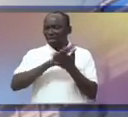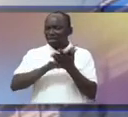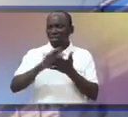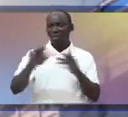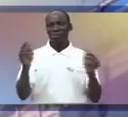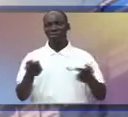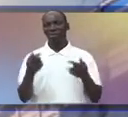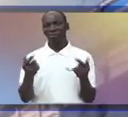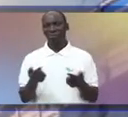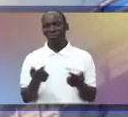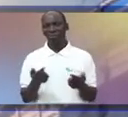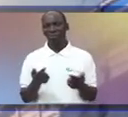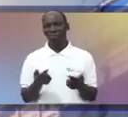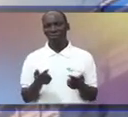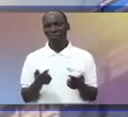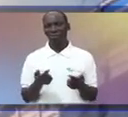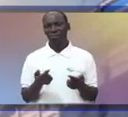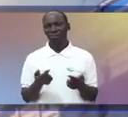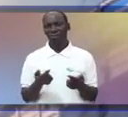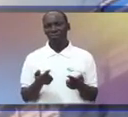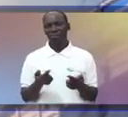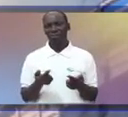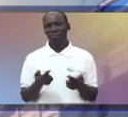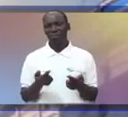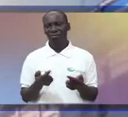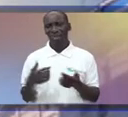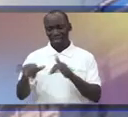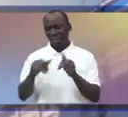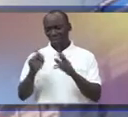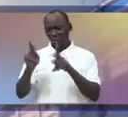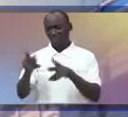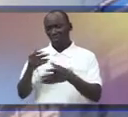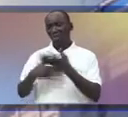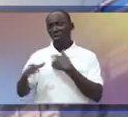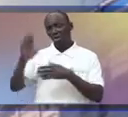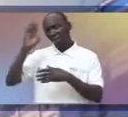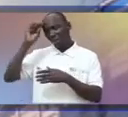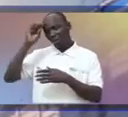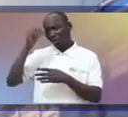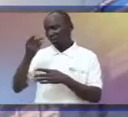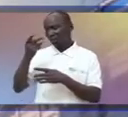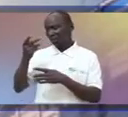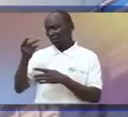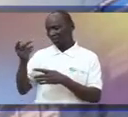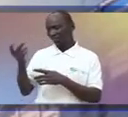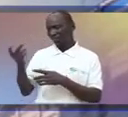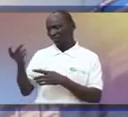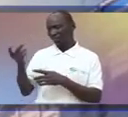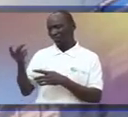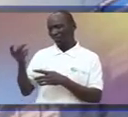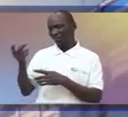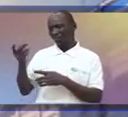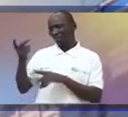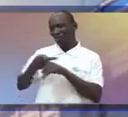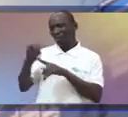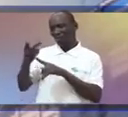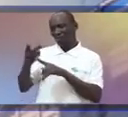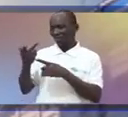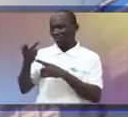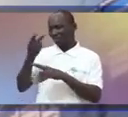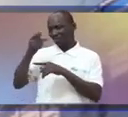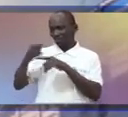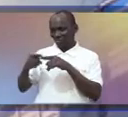fra na odi na oche a na se bo sumi be emye numi ensa u chwe ni diyano, baby. Nemo mwa se e Kristo